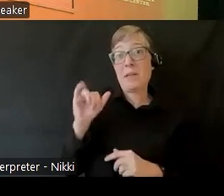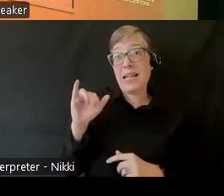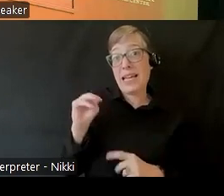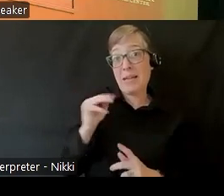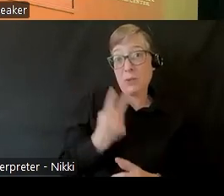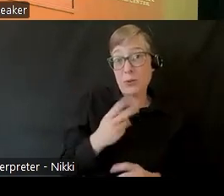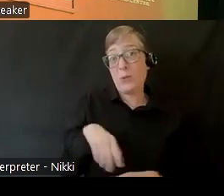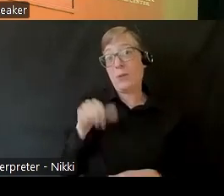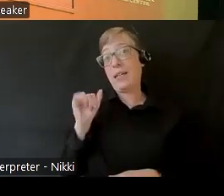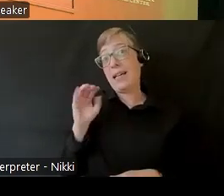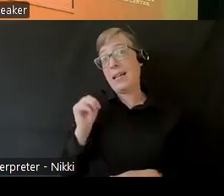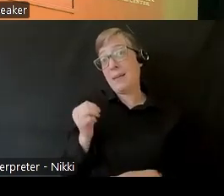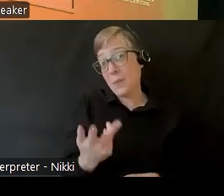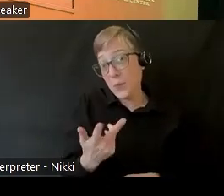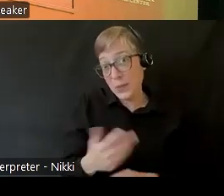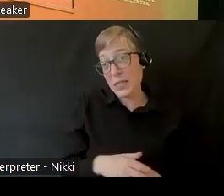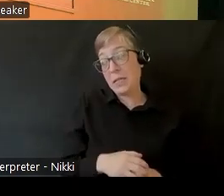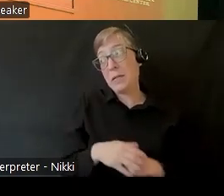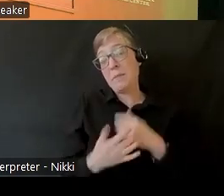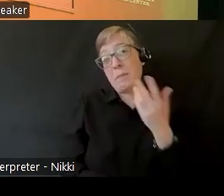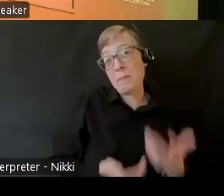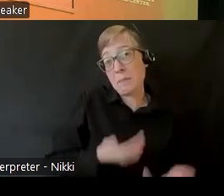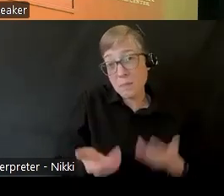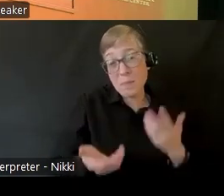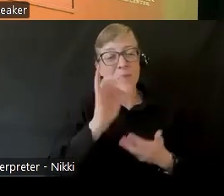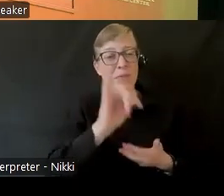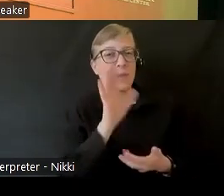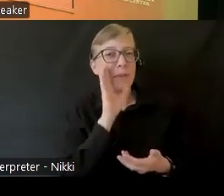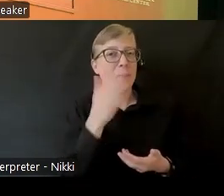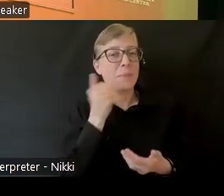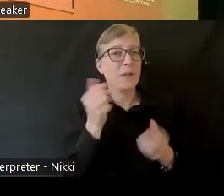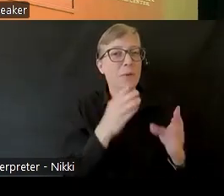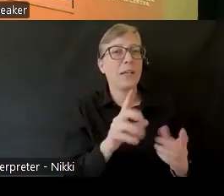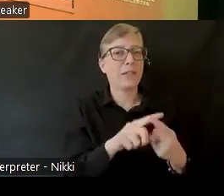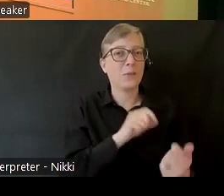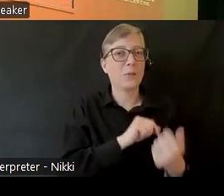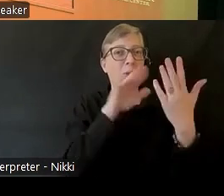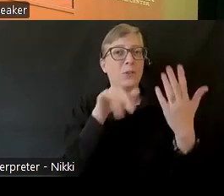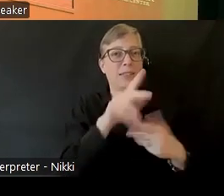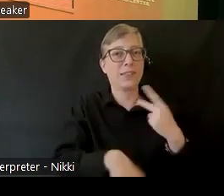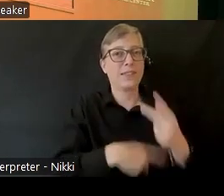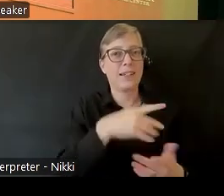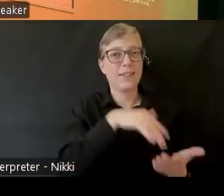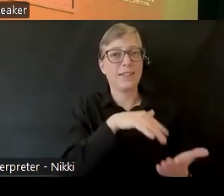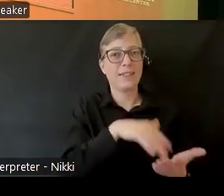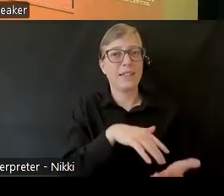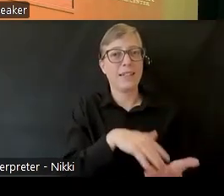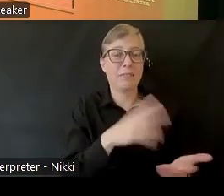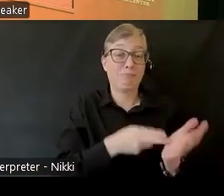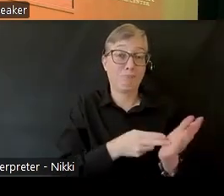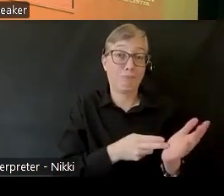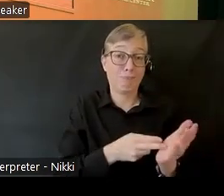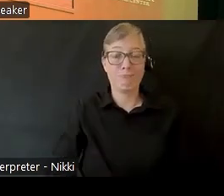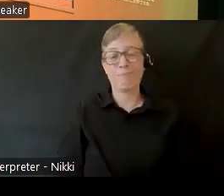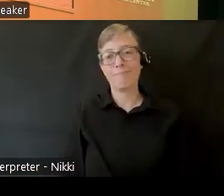and kind of go along with it. That would be a much more feasible way of going about doing this kind of study. I have to be realistic.